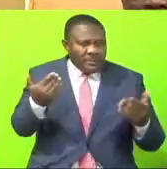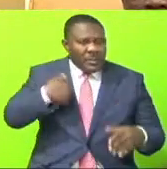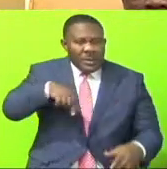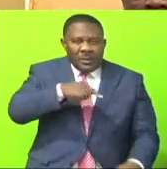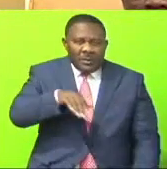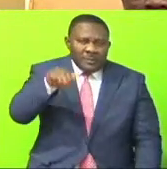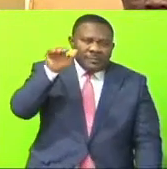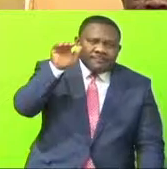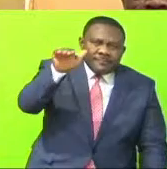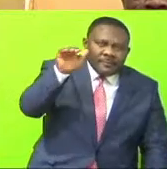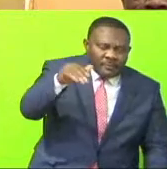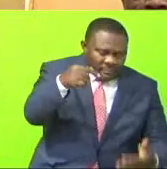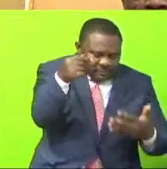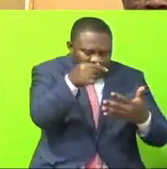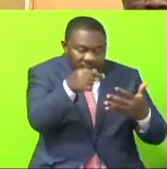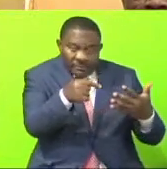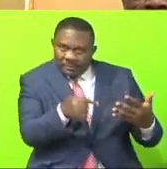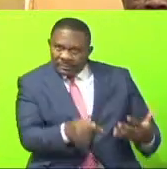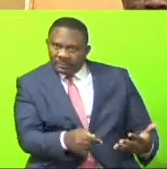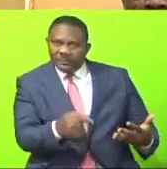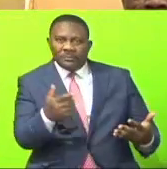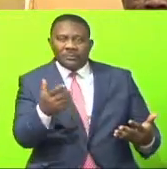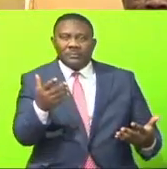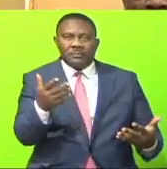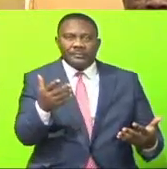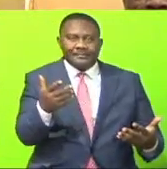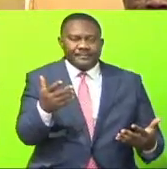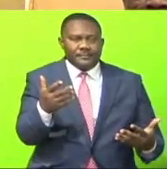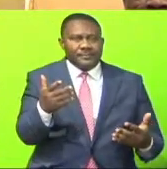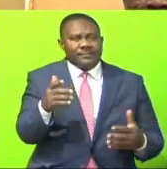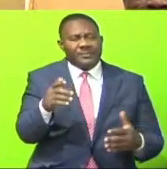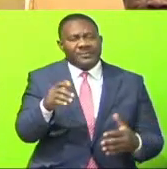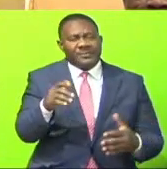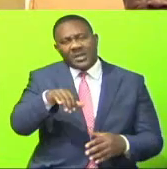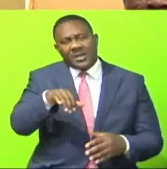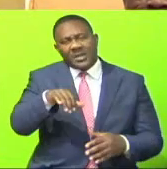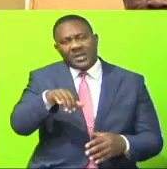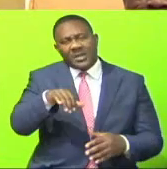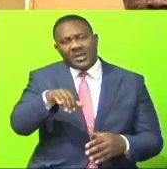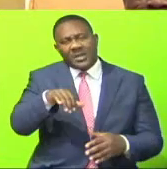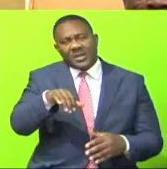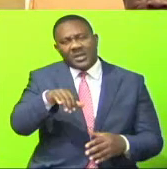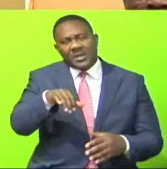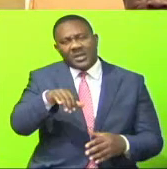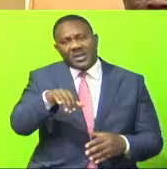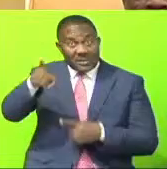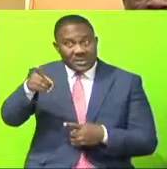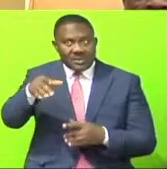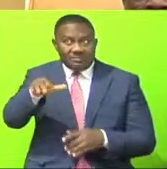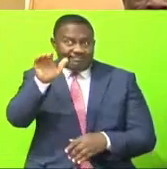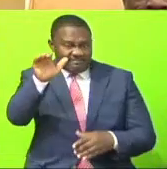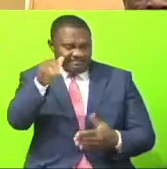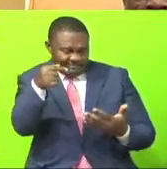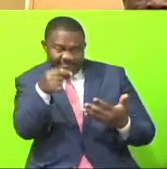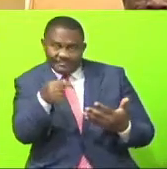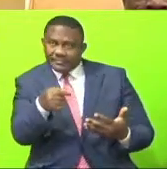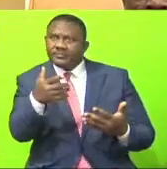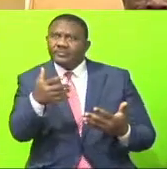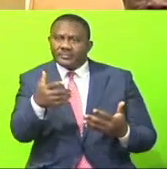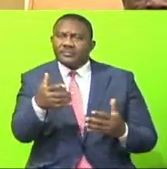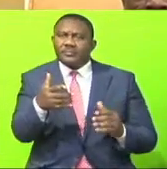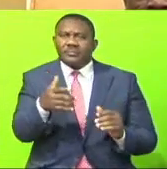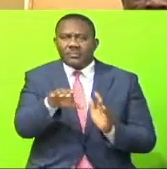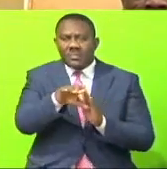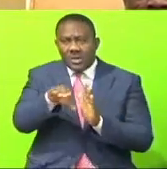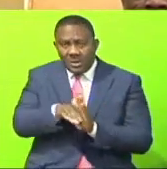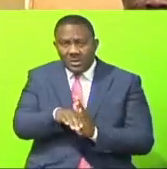these facts, and also further draw your attention to existing precedent and the rules, and also draw your attention to the provisions of the